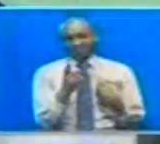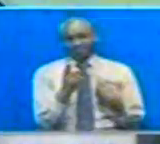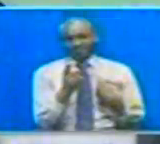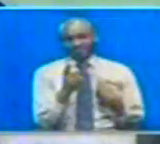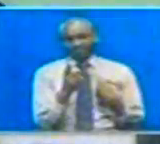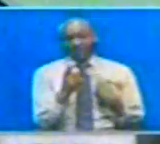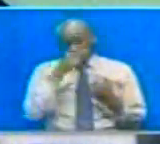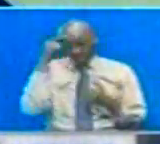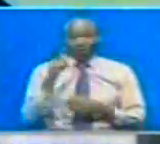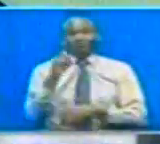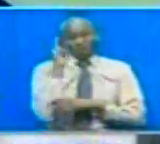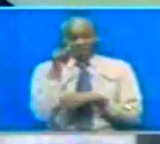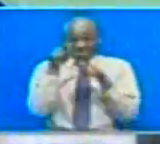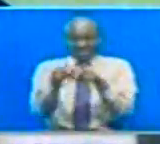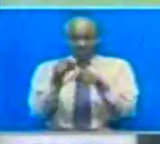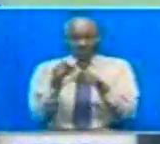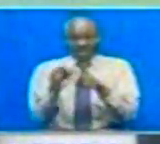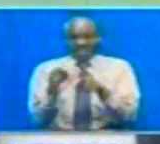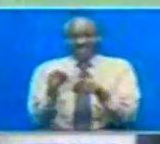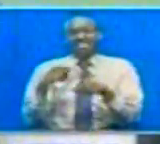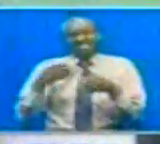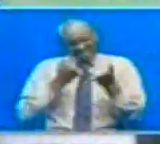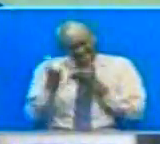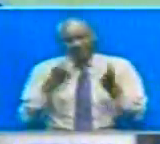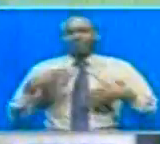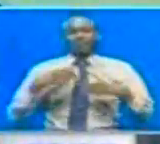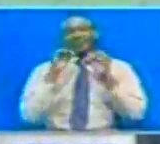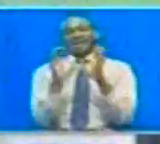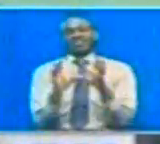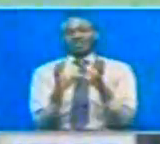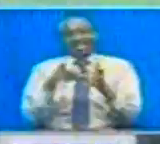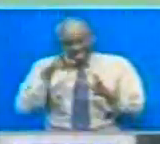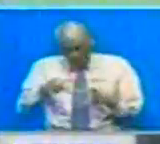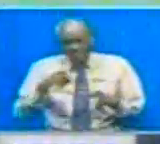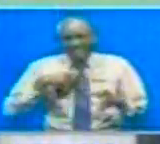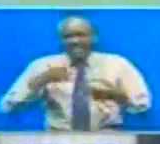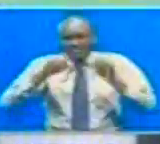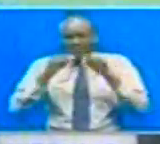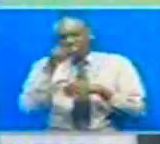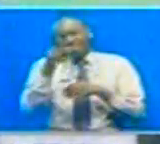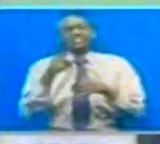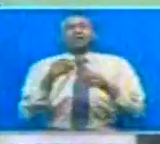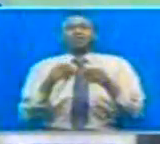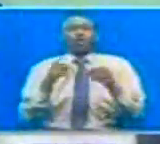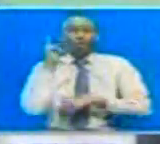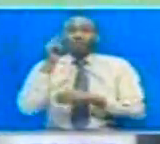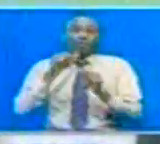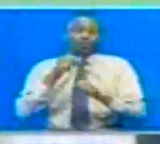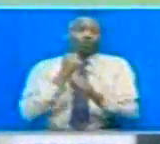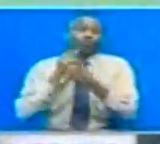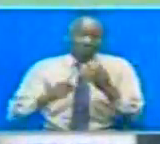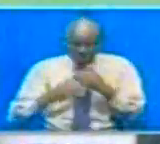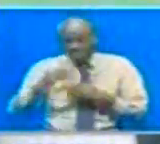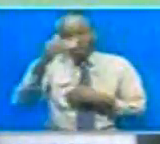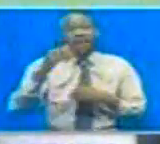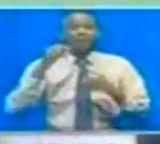law that does not seem to serve the interests of the people, the execution of that bad law would therefore, moving forward, give